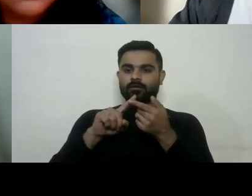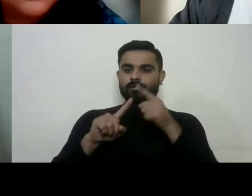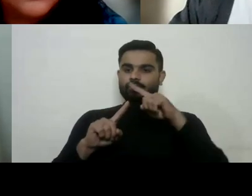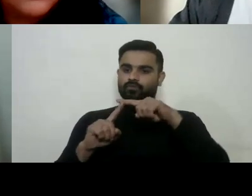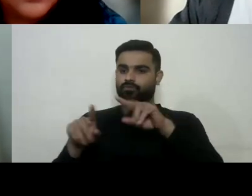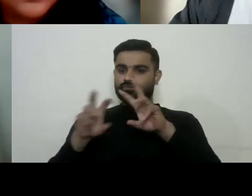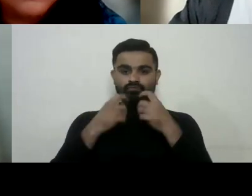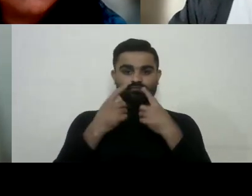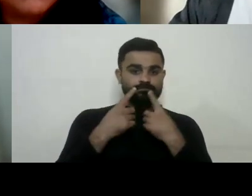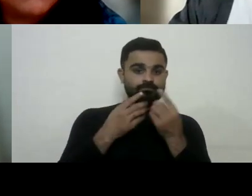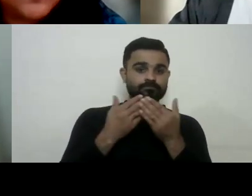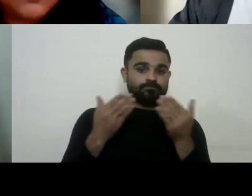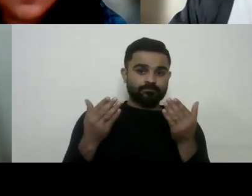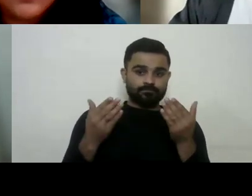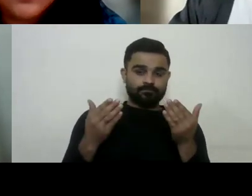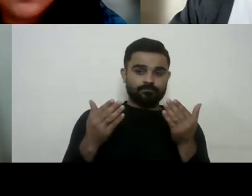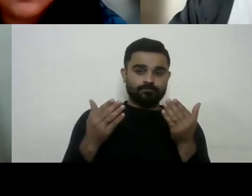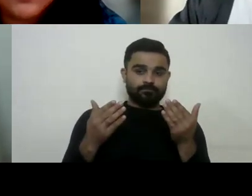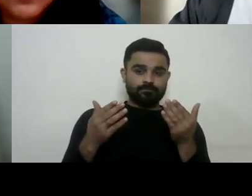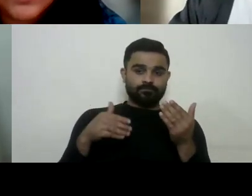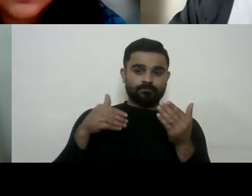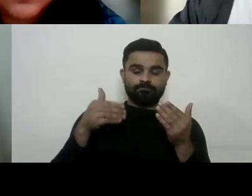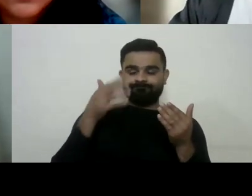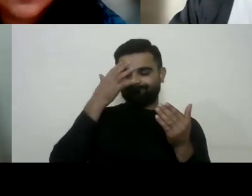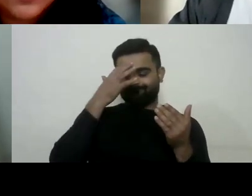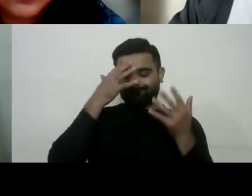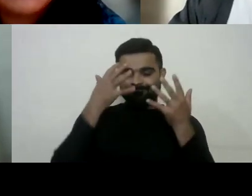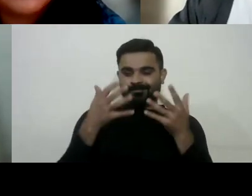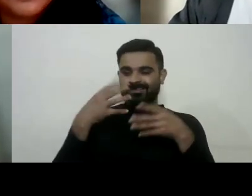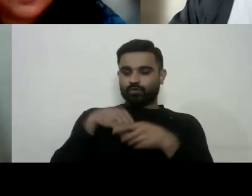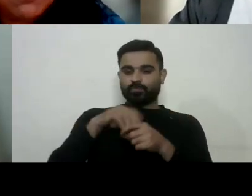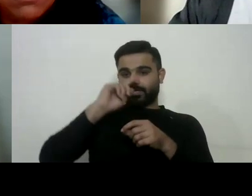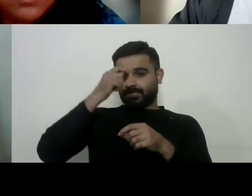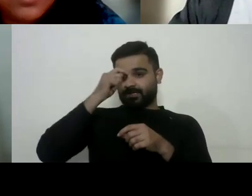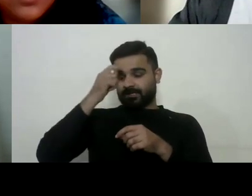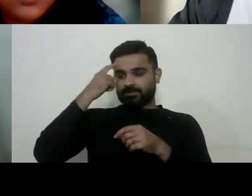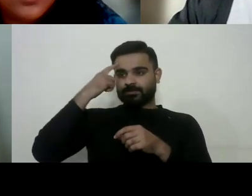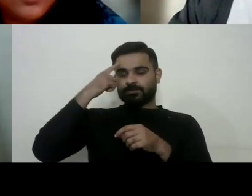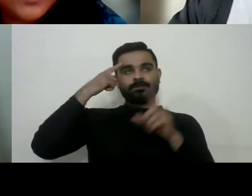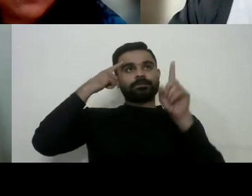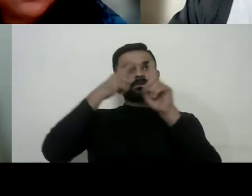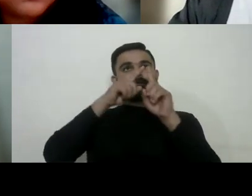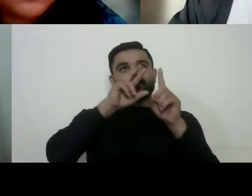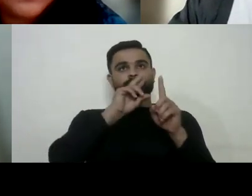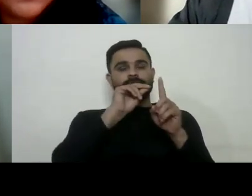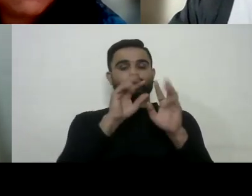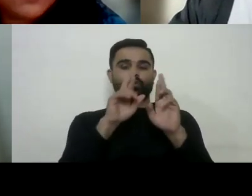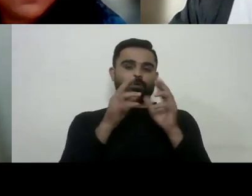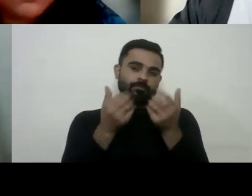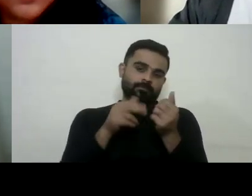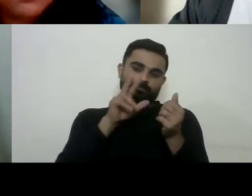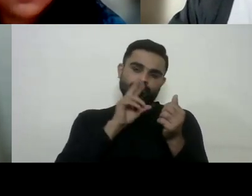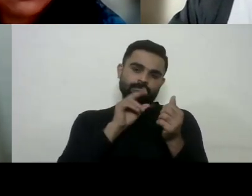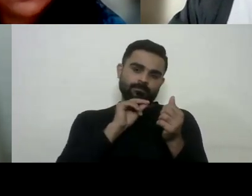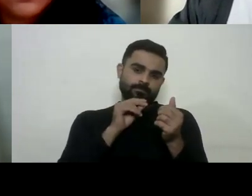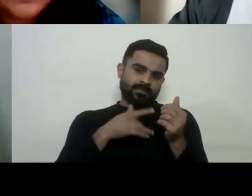they talk about uh, furthering their acquaintance with English being the aim. Yes, I don't know what the speakers